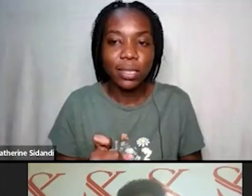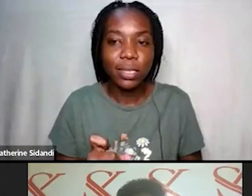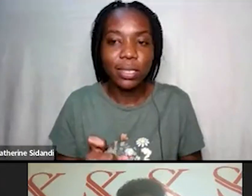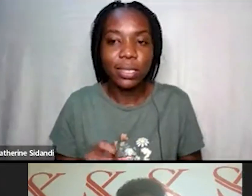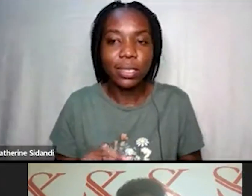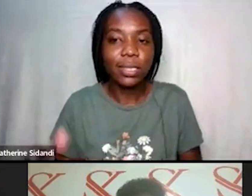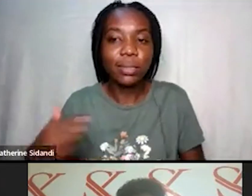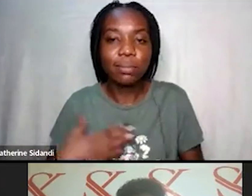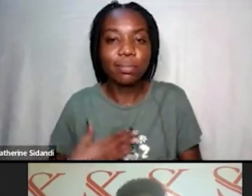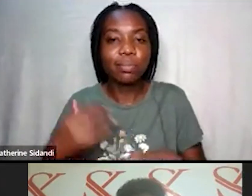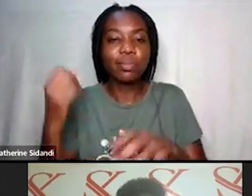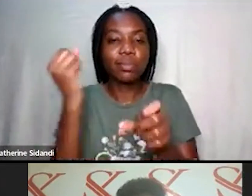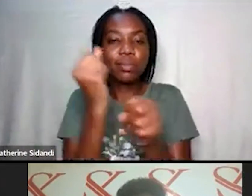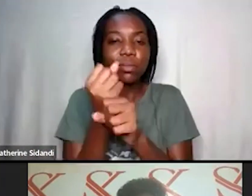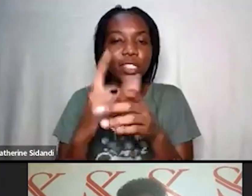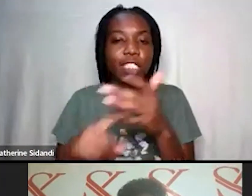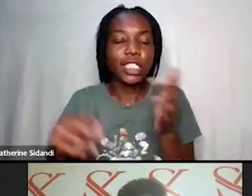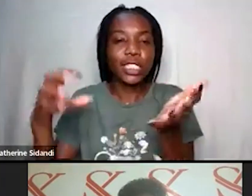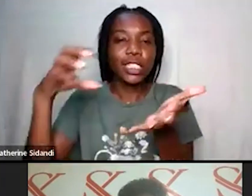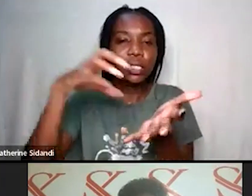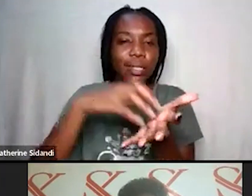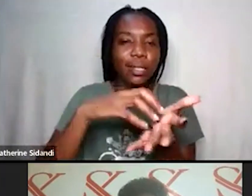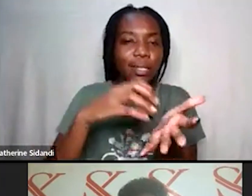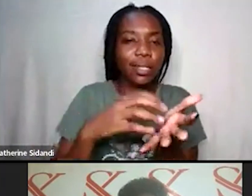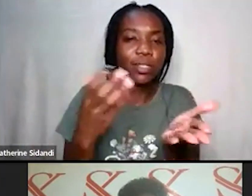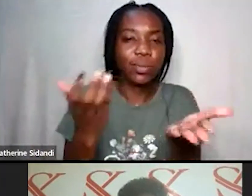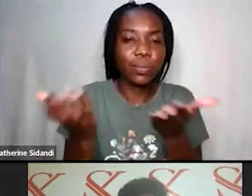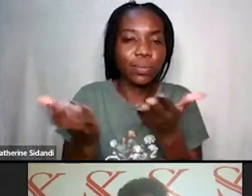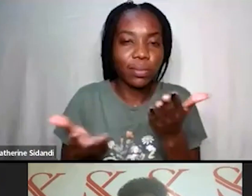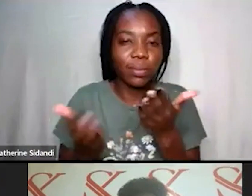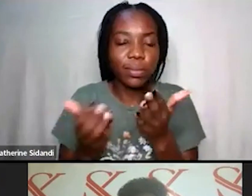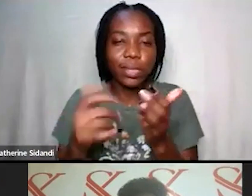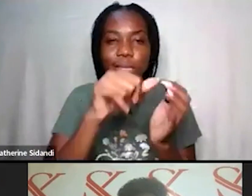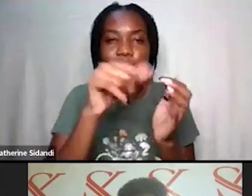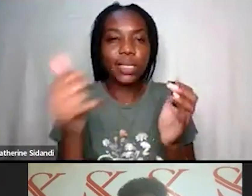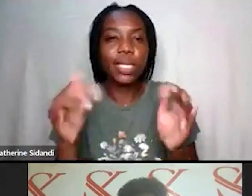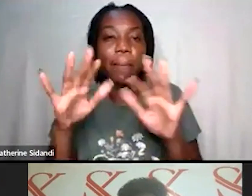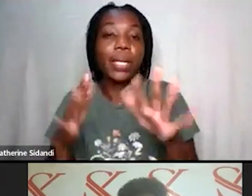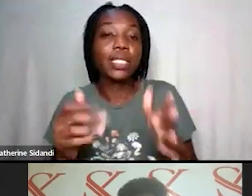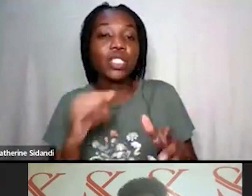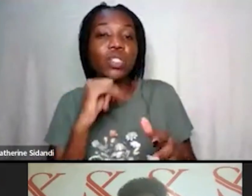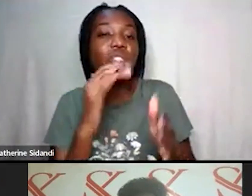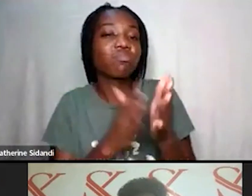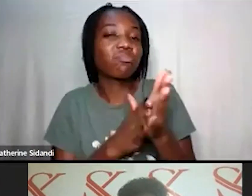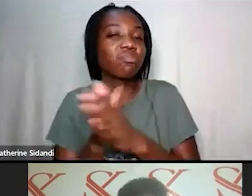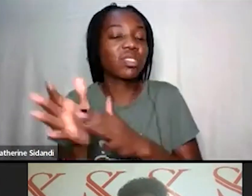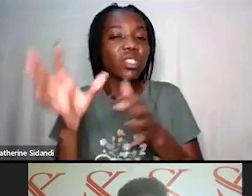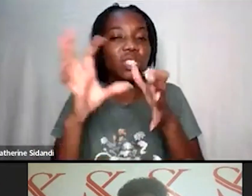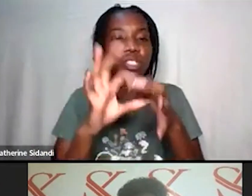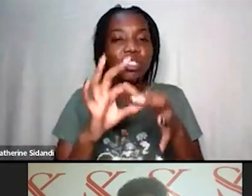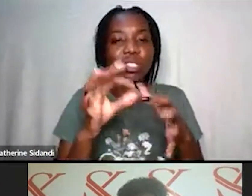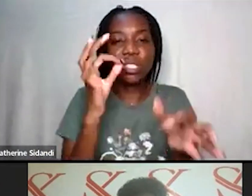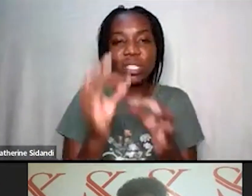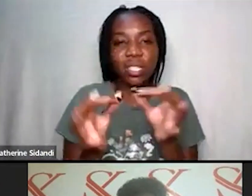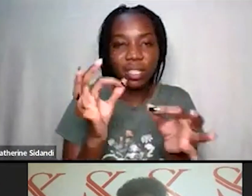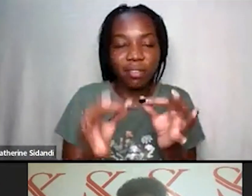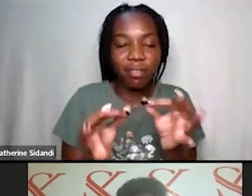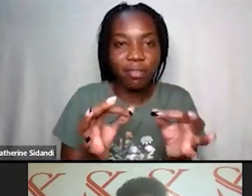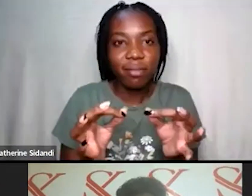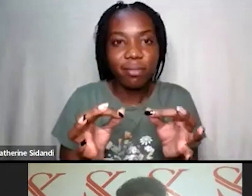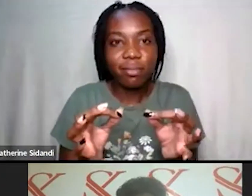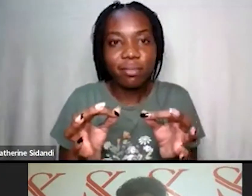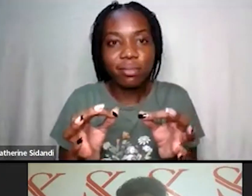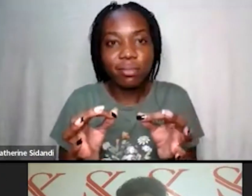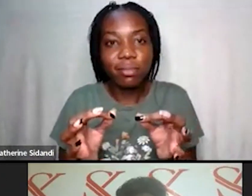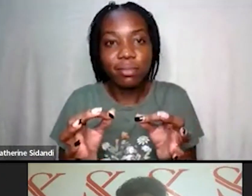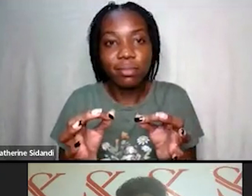a case where the other party is not interested in connection, even where when